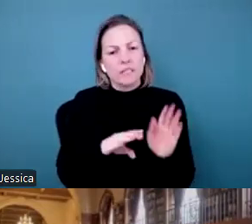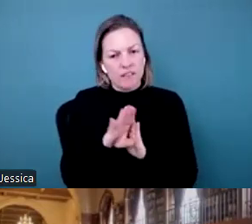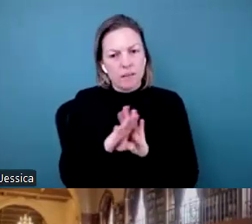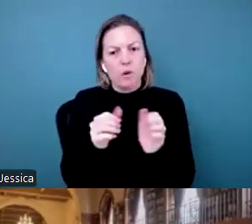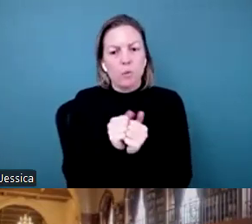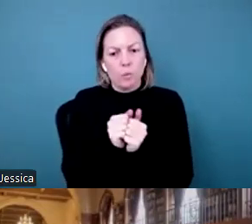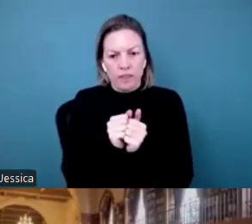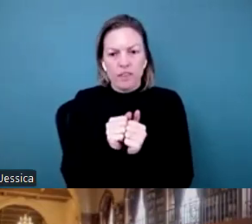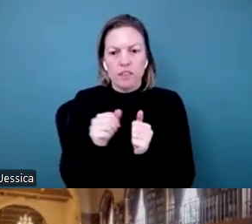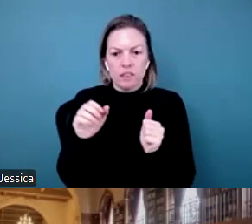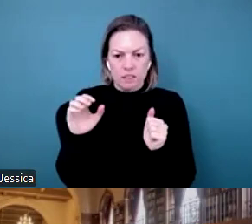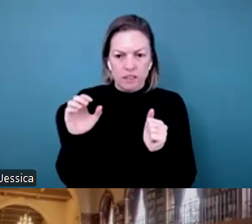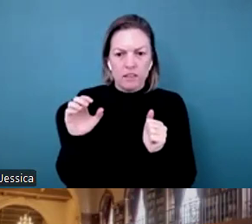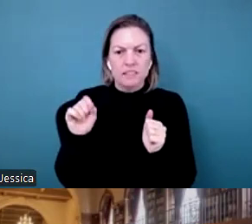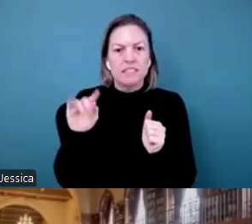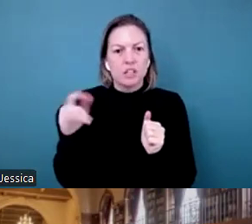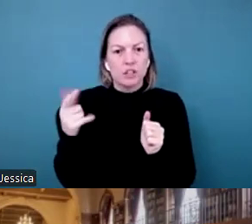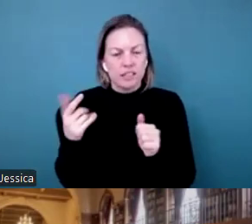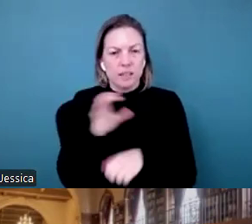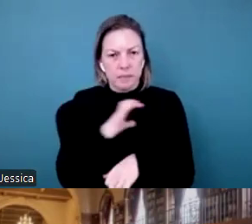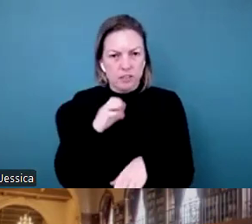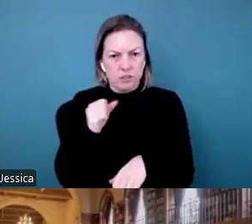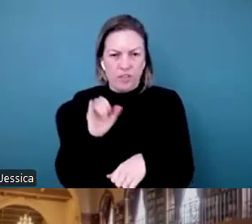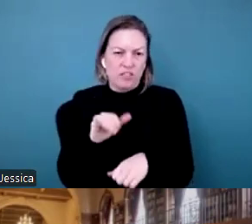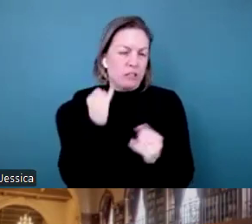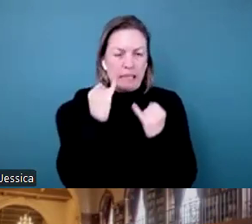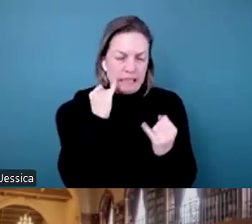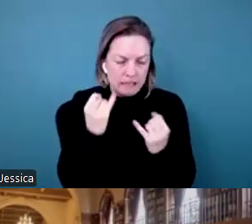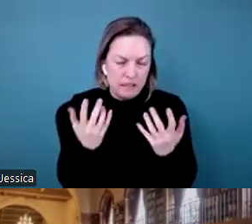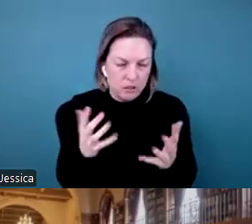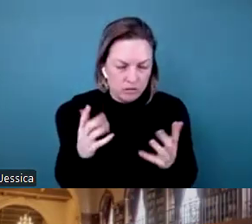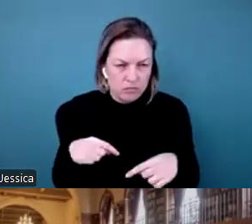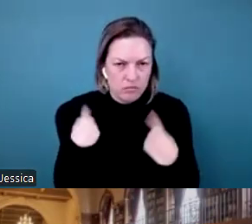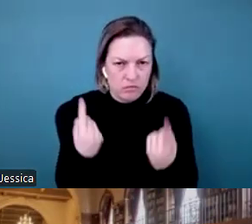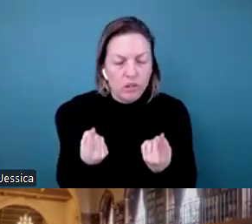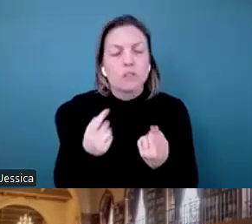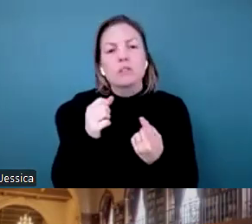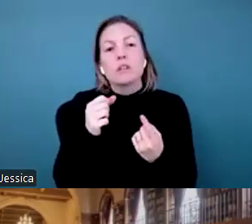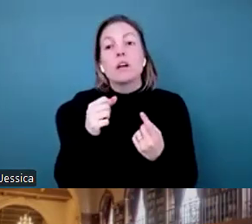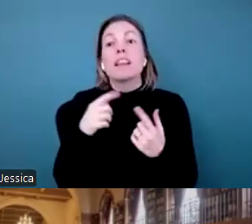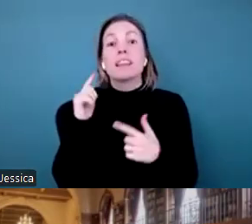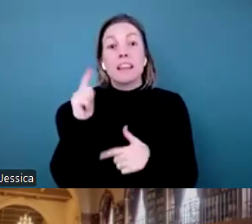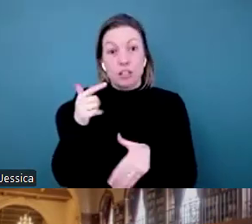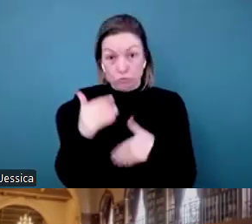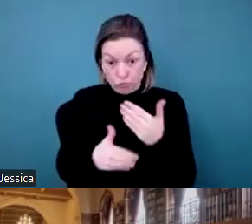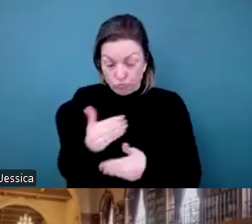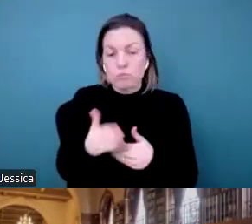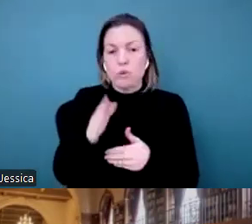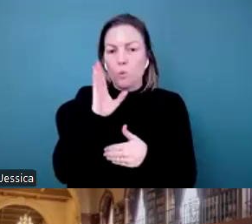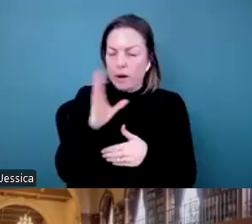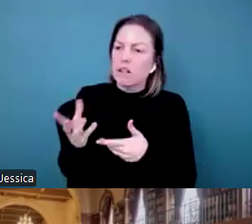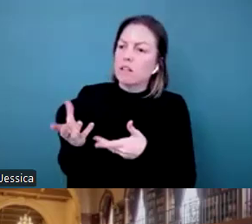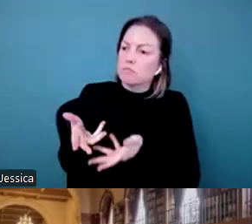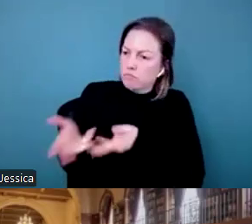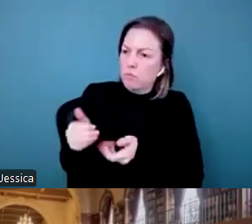steering committee. So these are just our ideas that we have right now. And then once we get to that point, then we're going to be engaging them